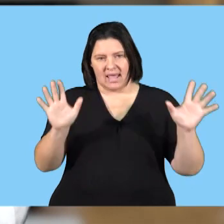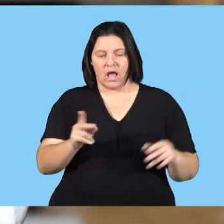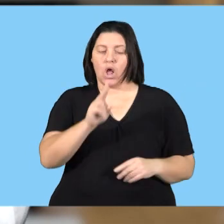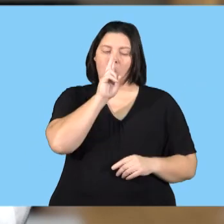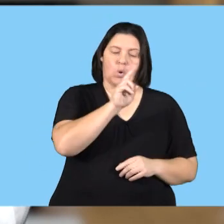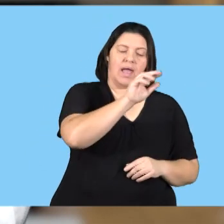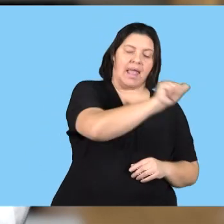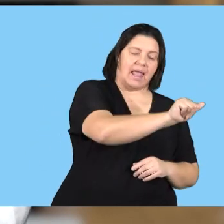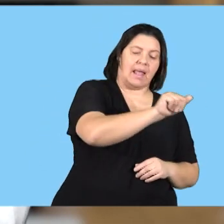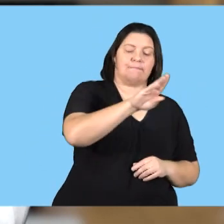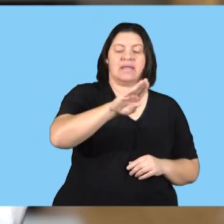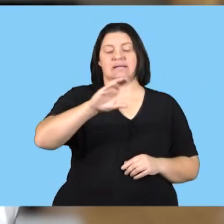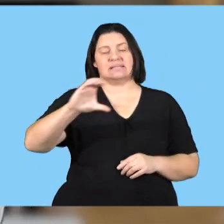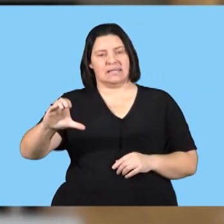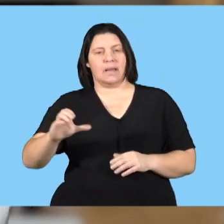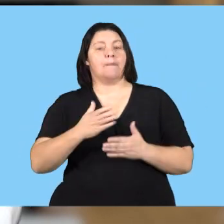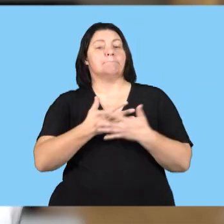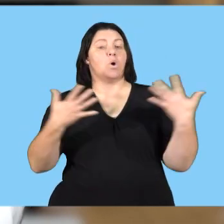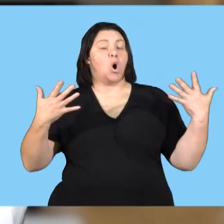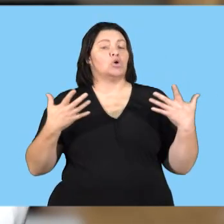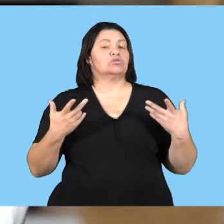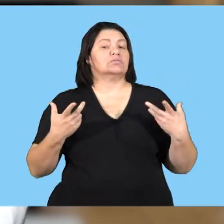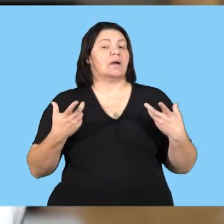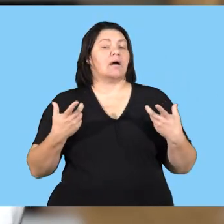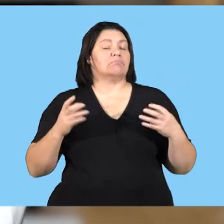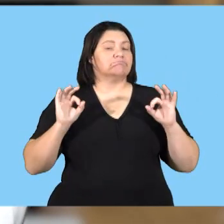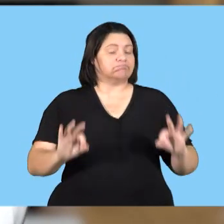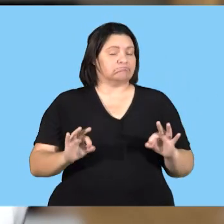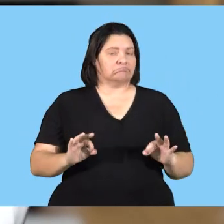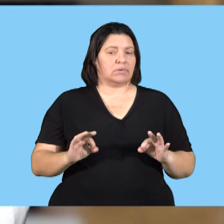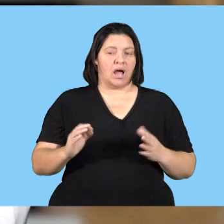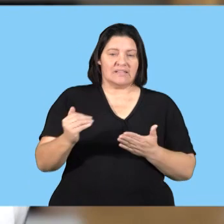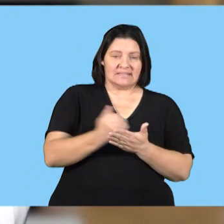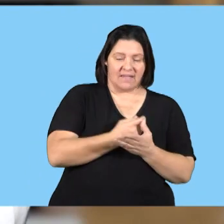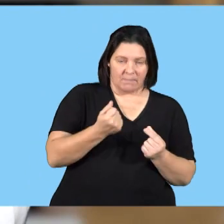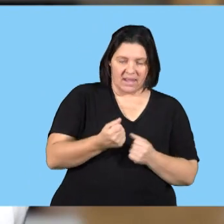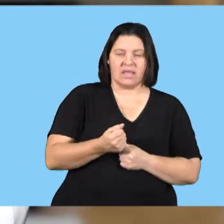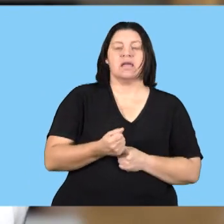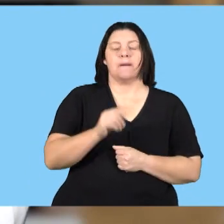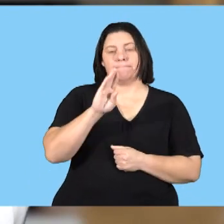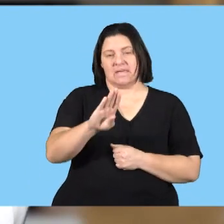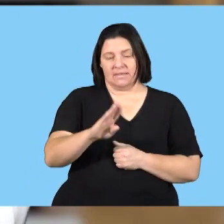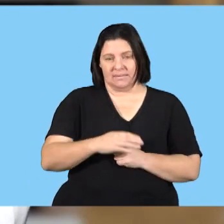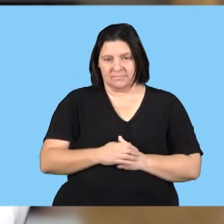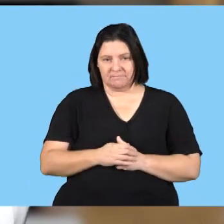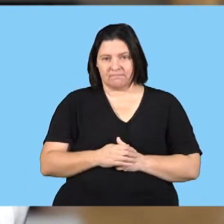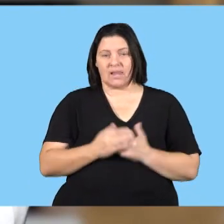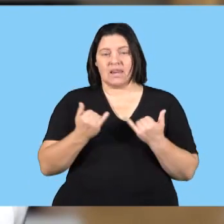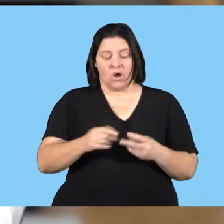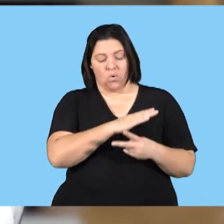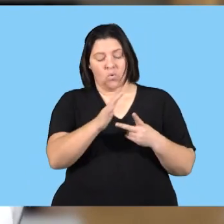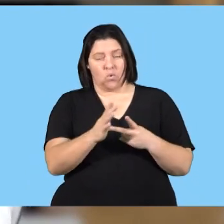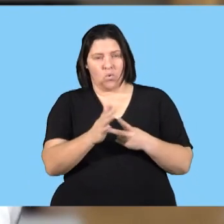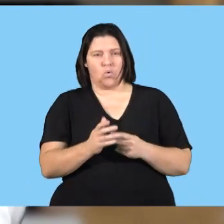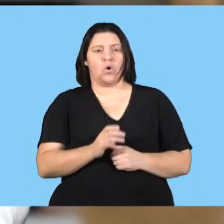We looked at plan A, B, and C, and we got to the most cost-effective option. Okay, so let's look at another one. In